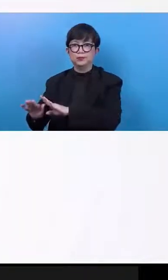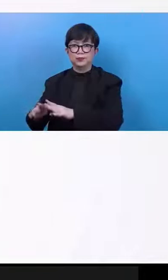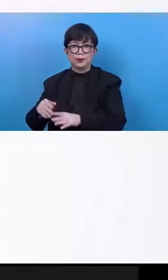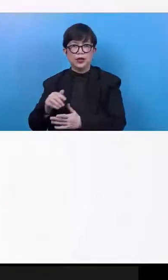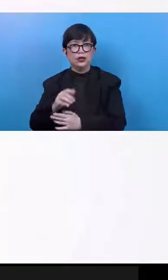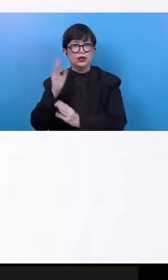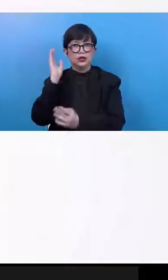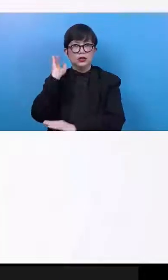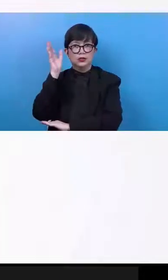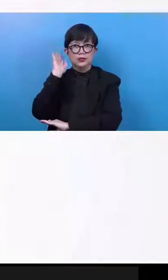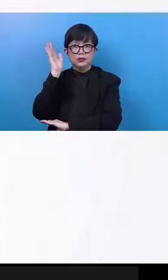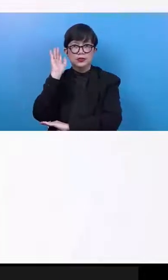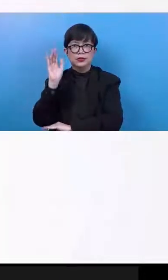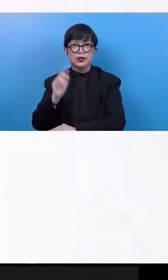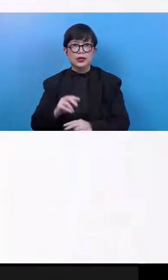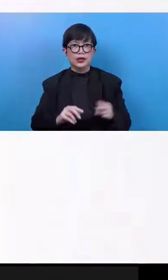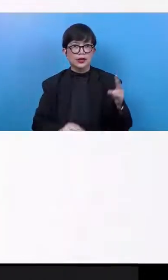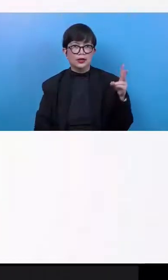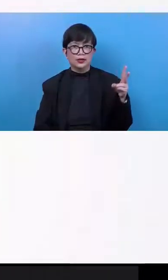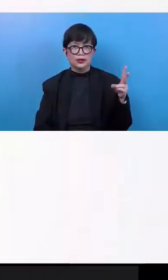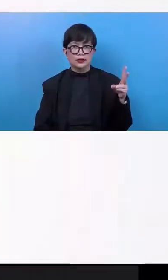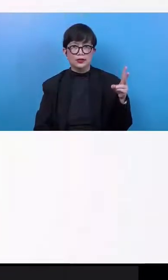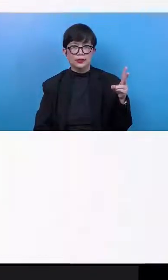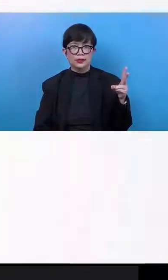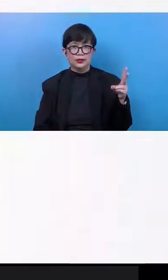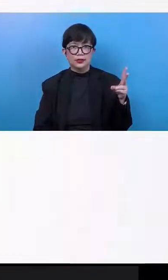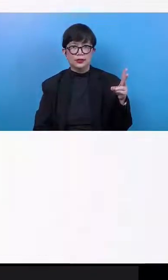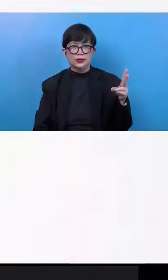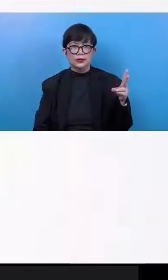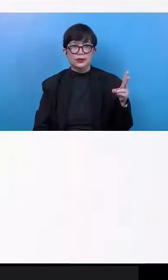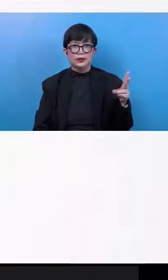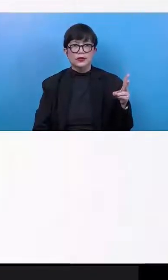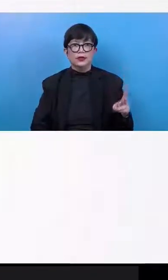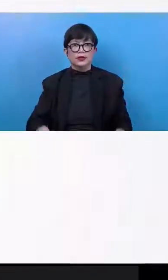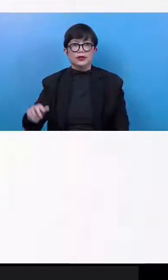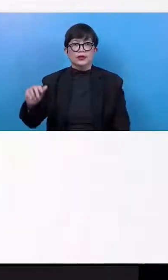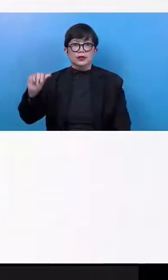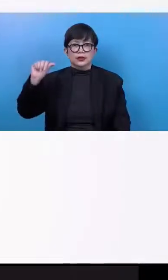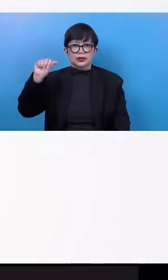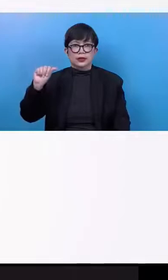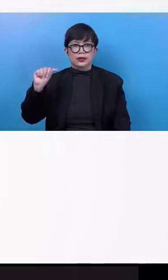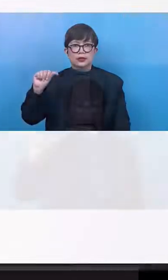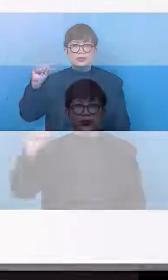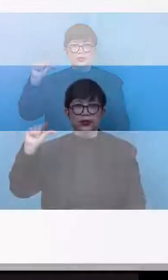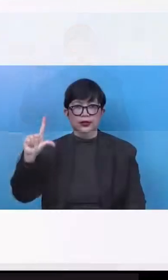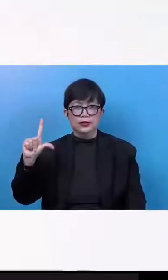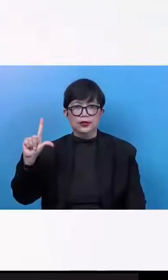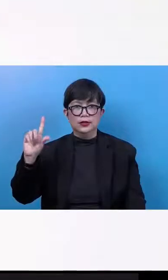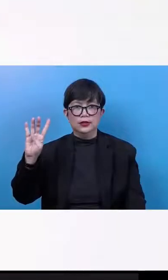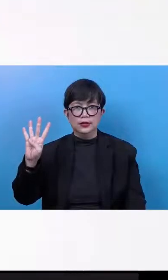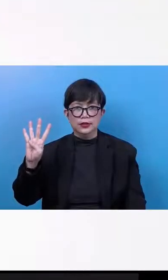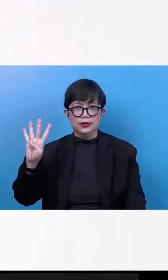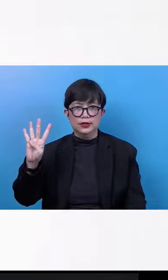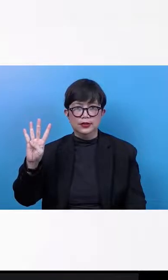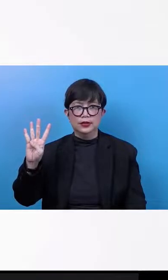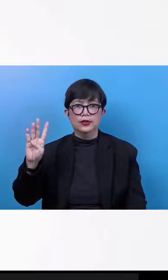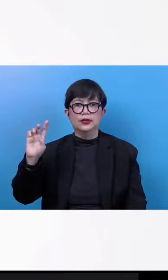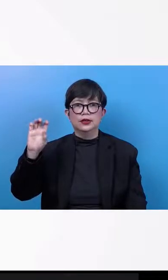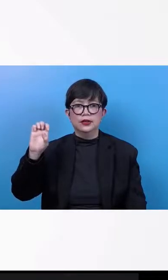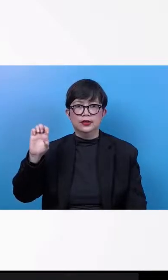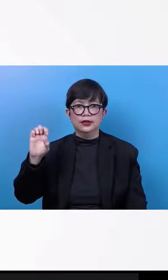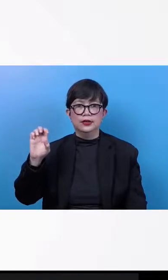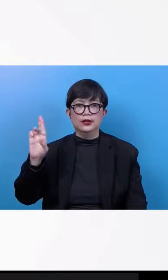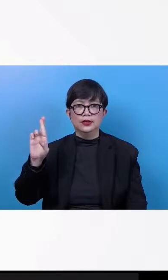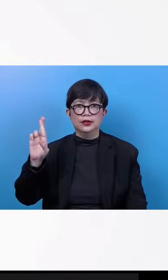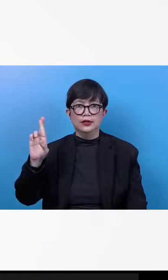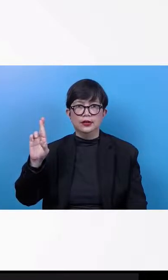Dr. Albert Park, if he's online. Dr. Albert Park is the Chief Economist at the Asian Development Bank. He is joining